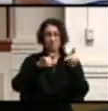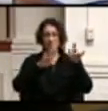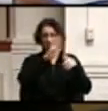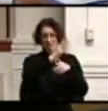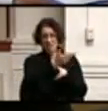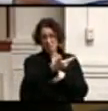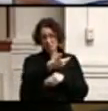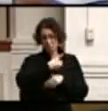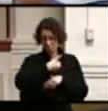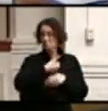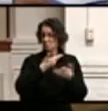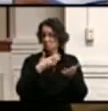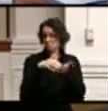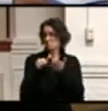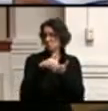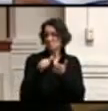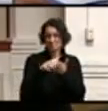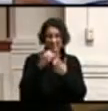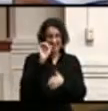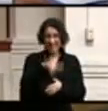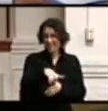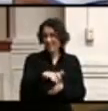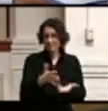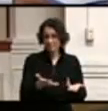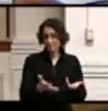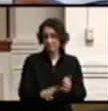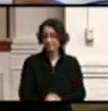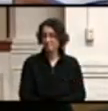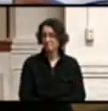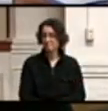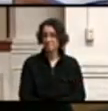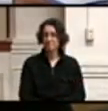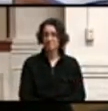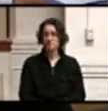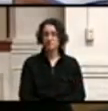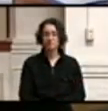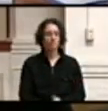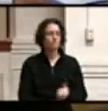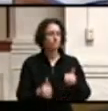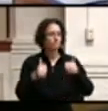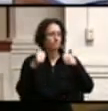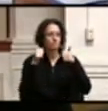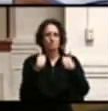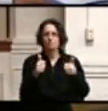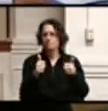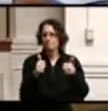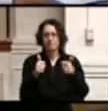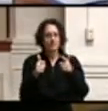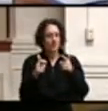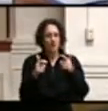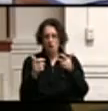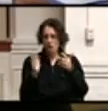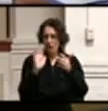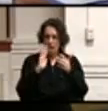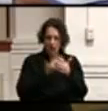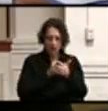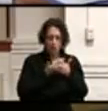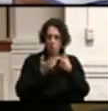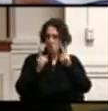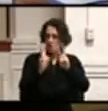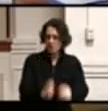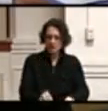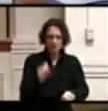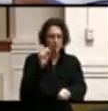million estimate from DEW. So again, good work from the study folks that did the estimate for